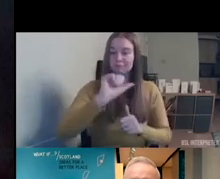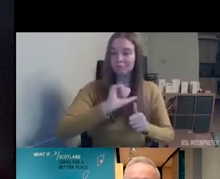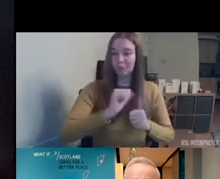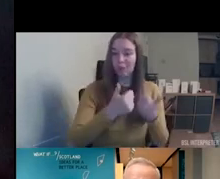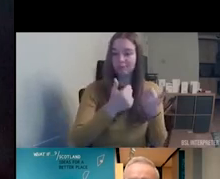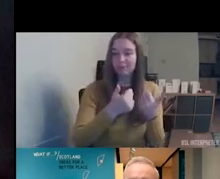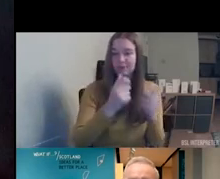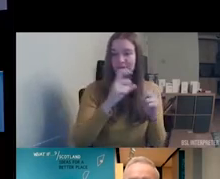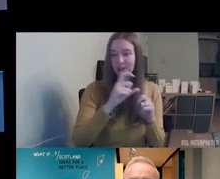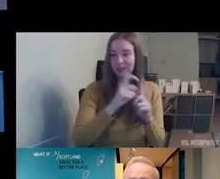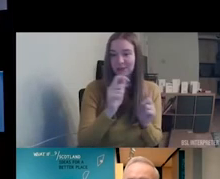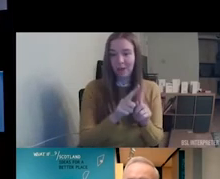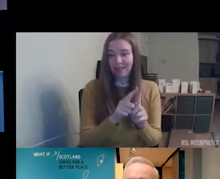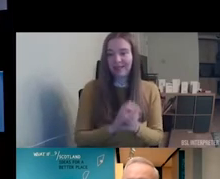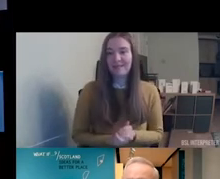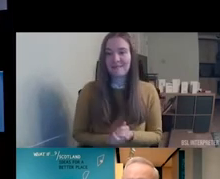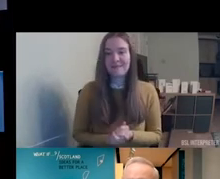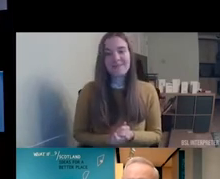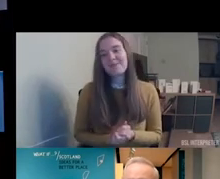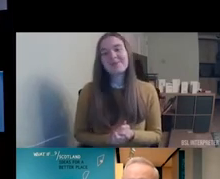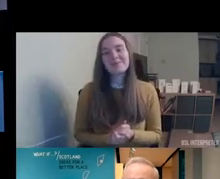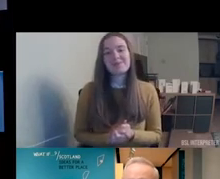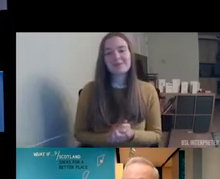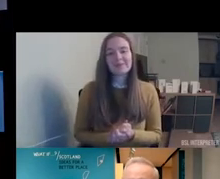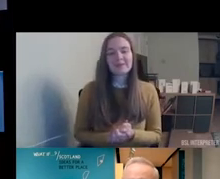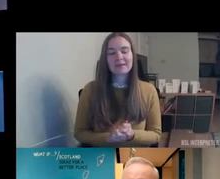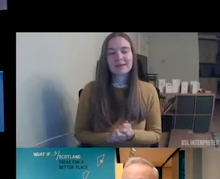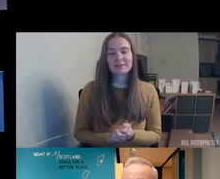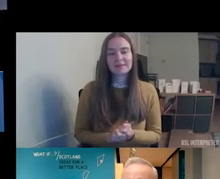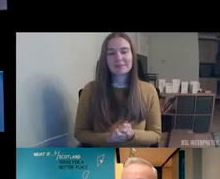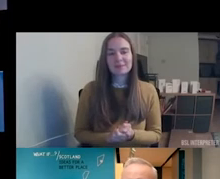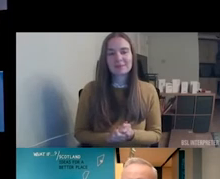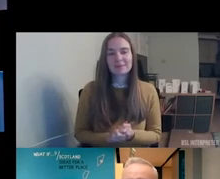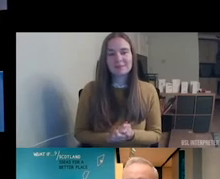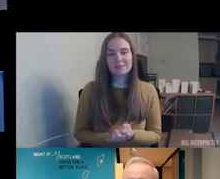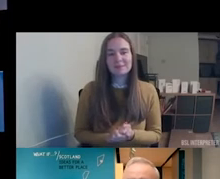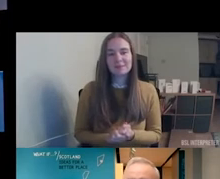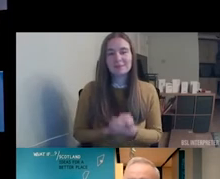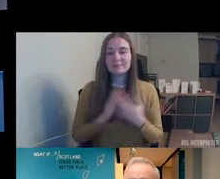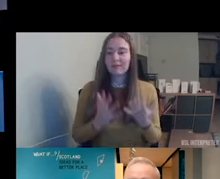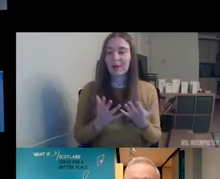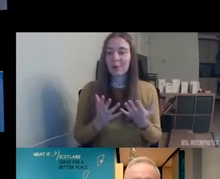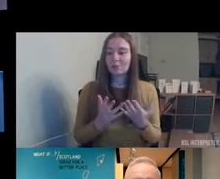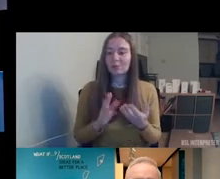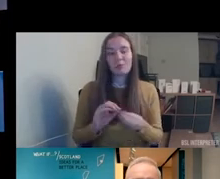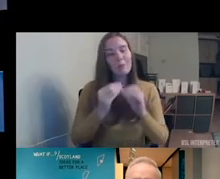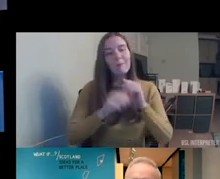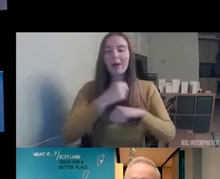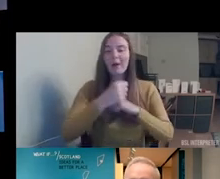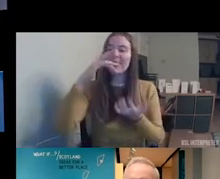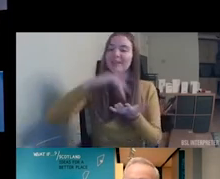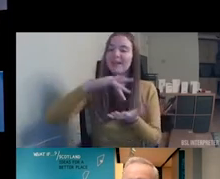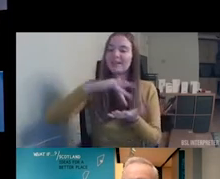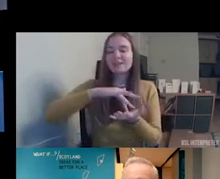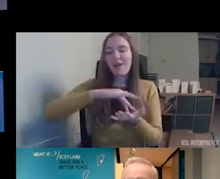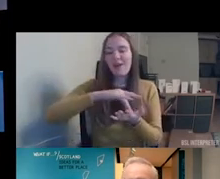as well. And what has perhaps become the centrepiece of the exhibition is a